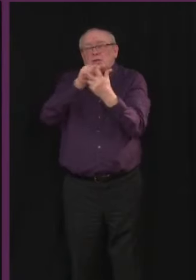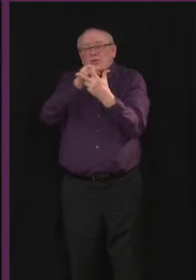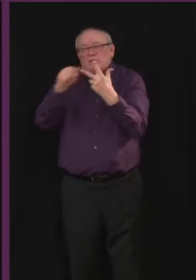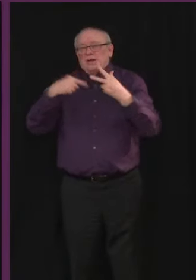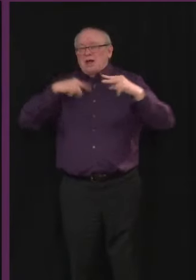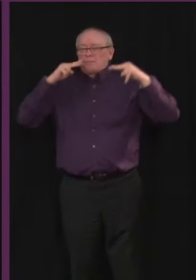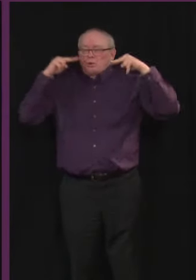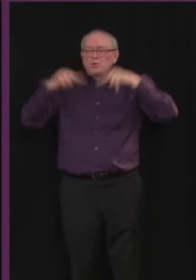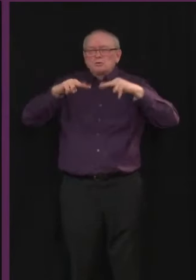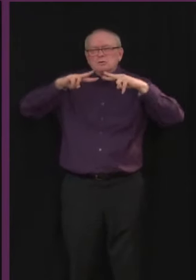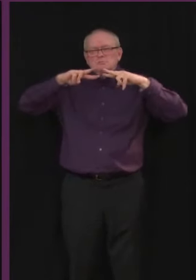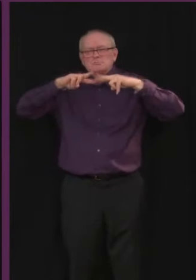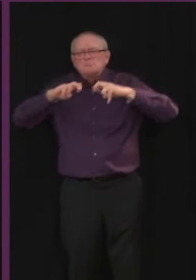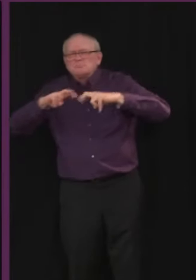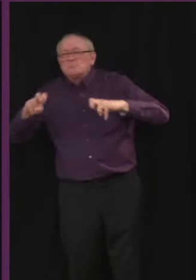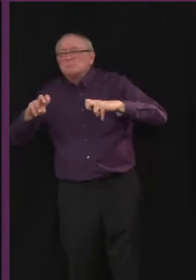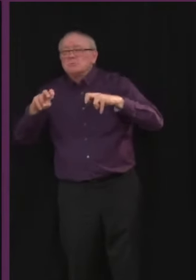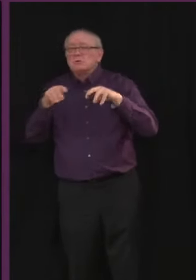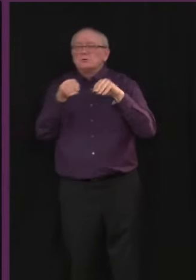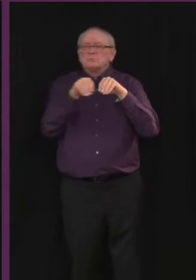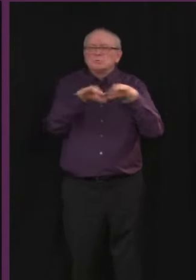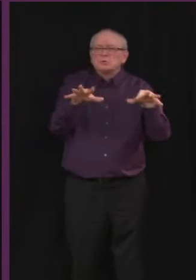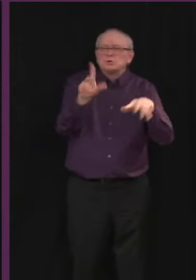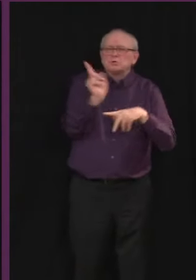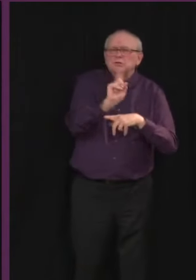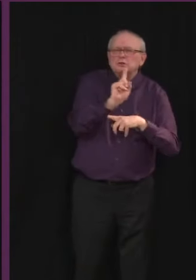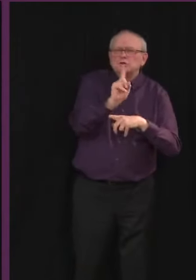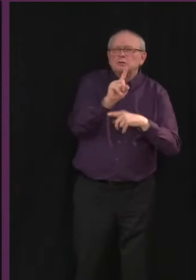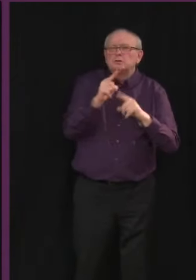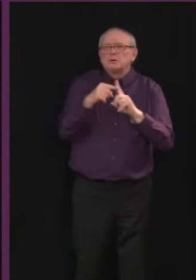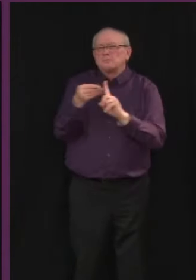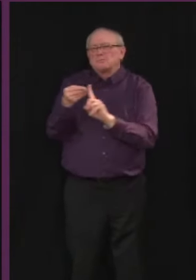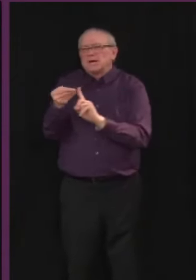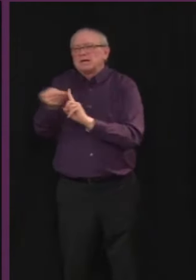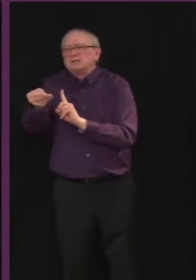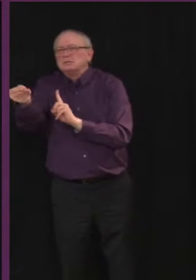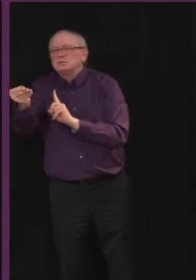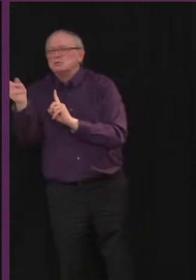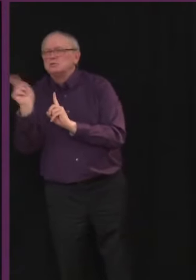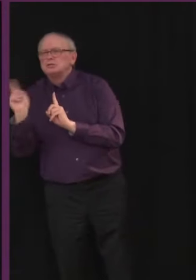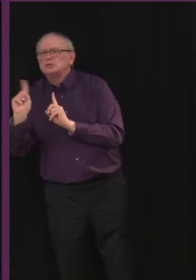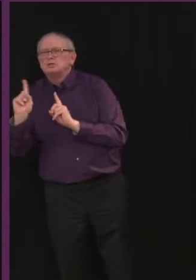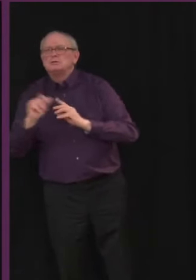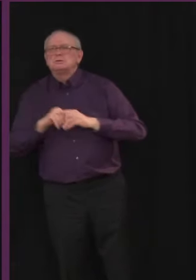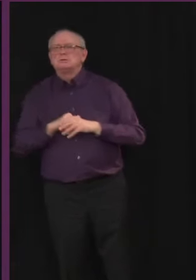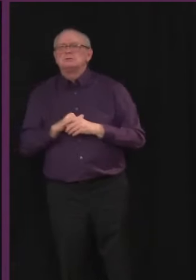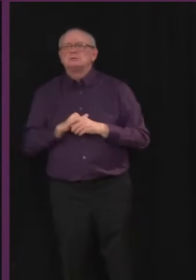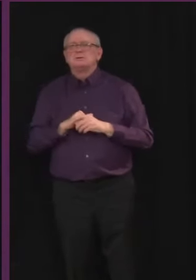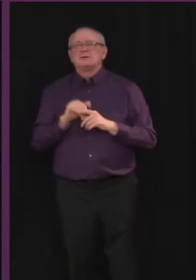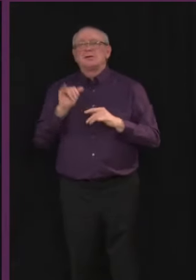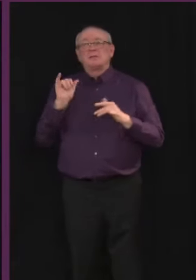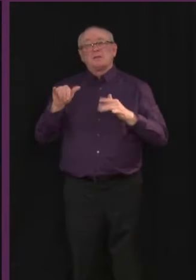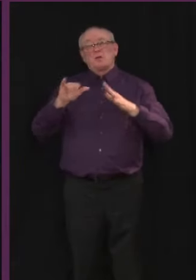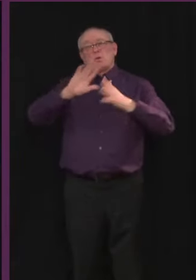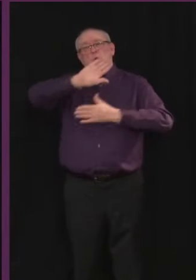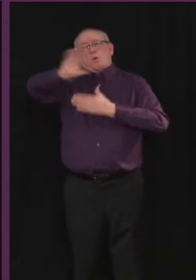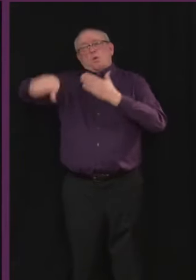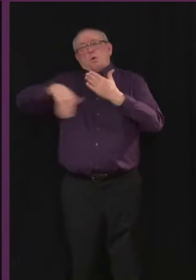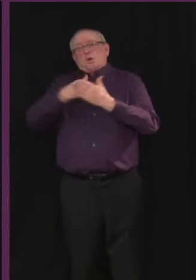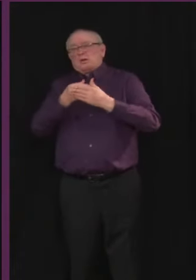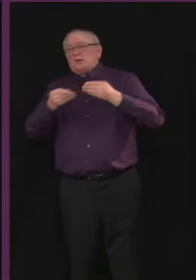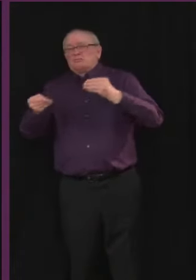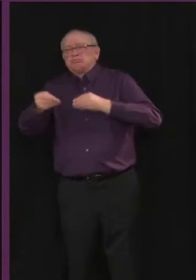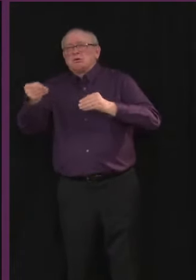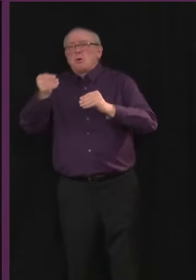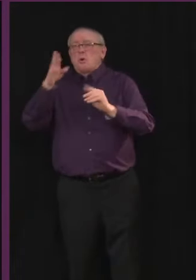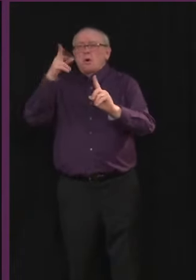seeing transmission, and whether or not this is a more universal spread or if this is something that's in a few targeted